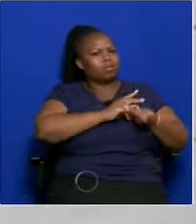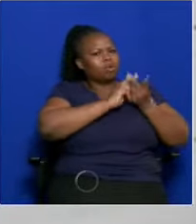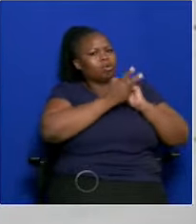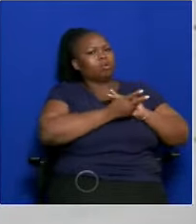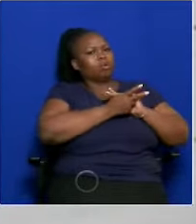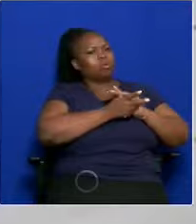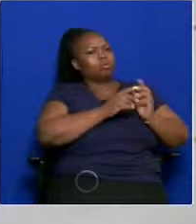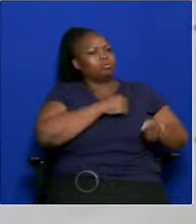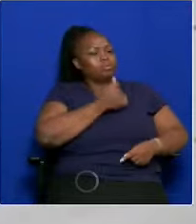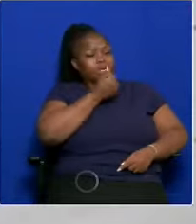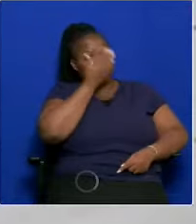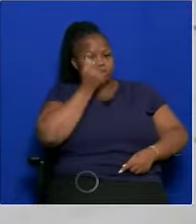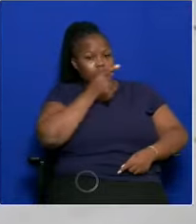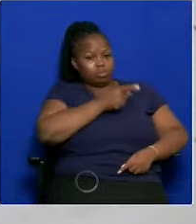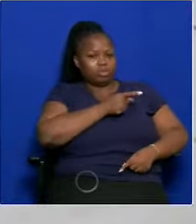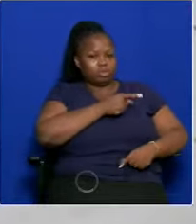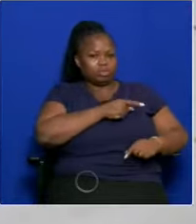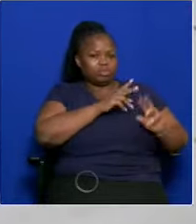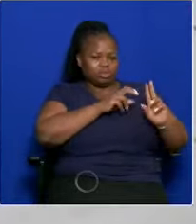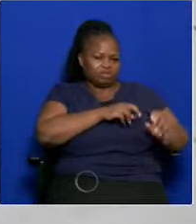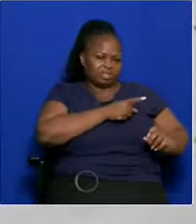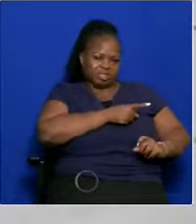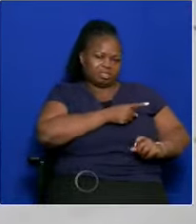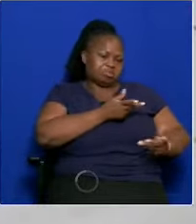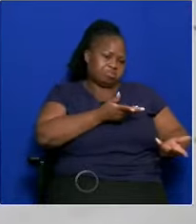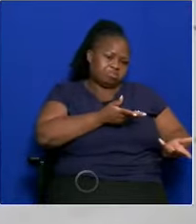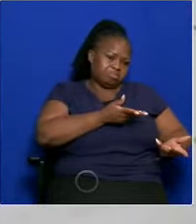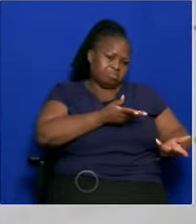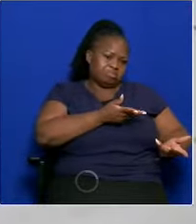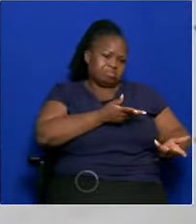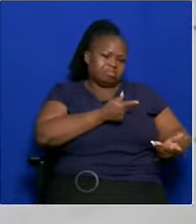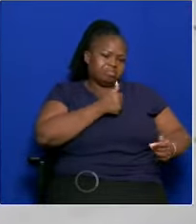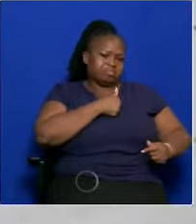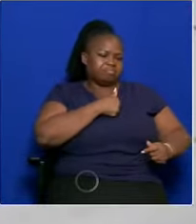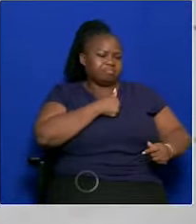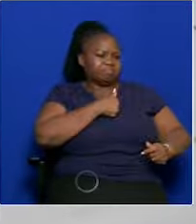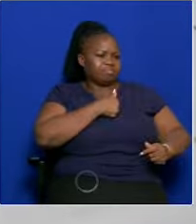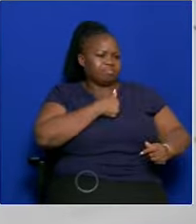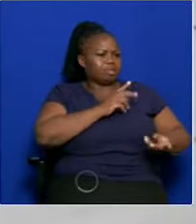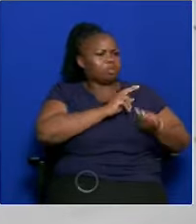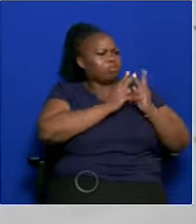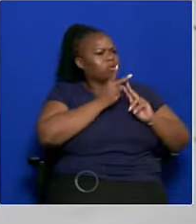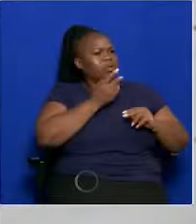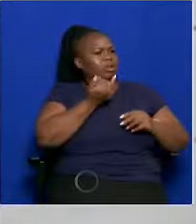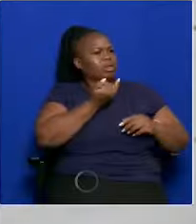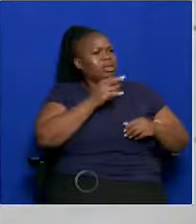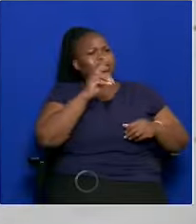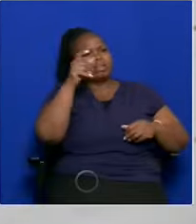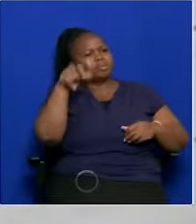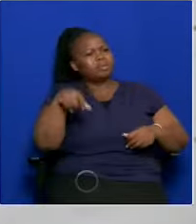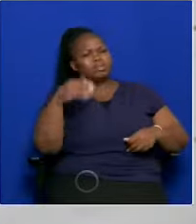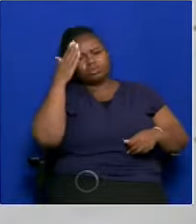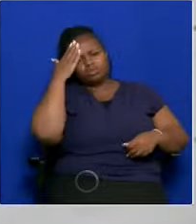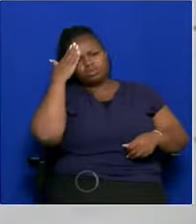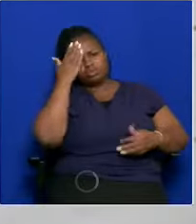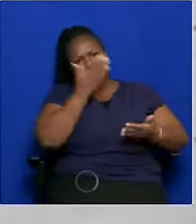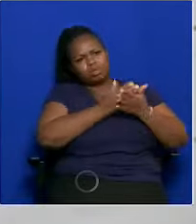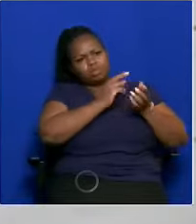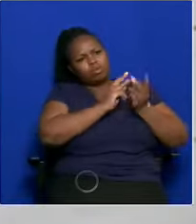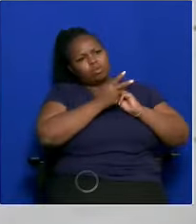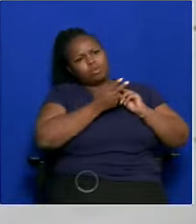investigation. And I borrowed it from, like any other person whom you know, you could have borrowed money.